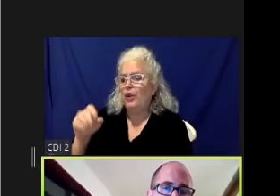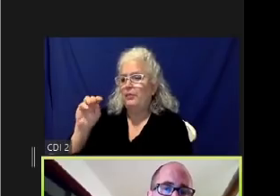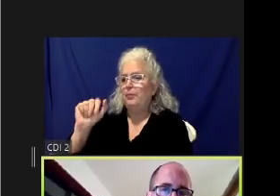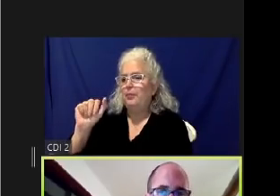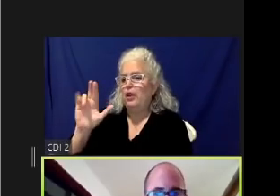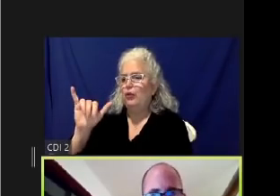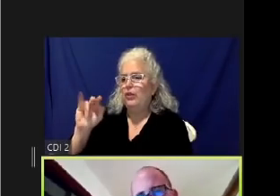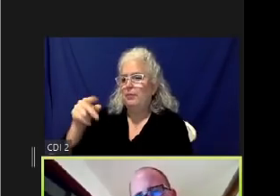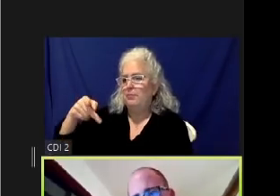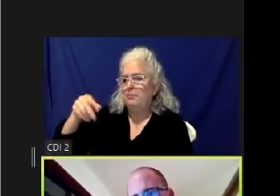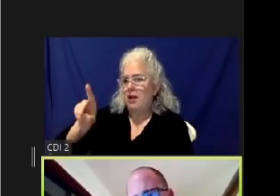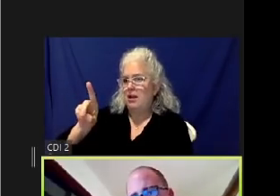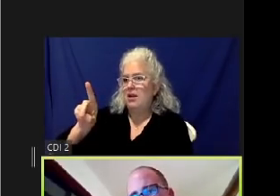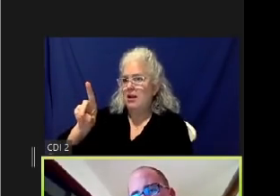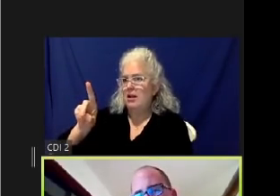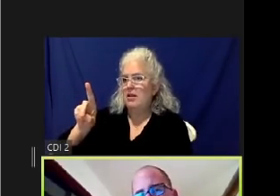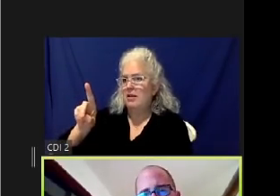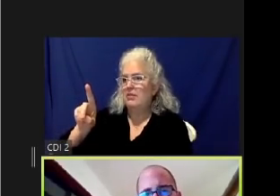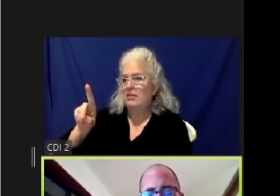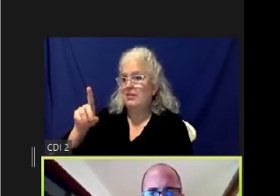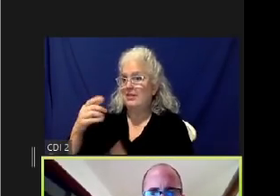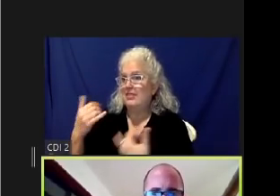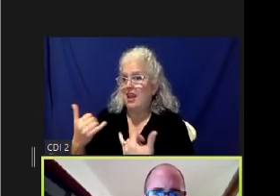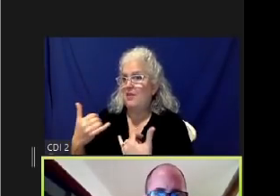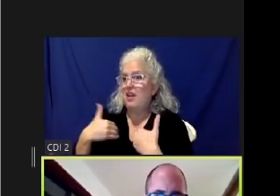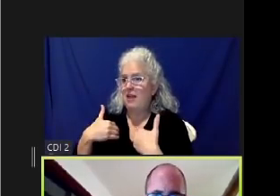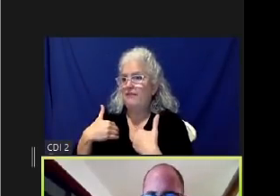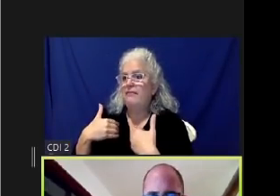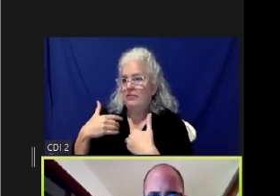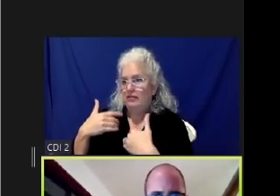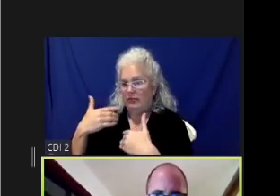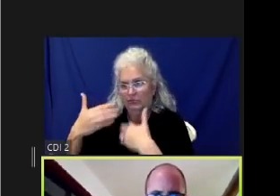had described, we have sort of 3 different